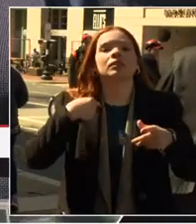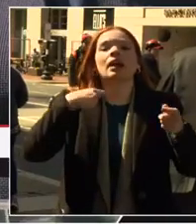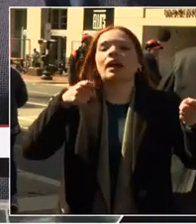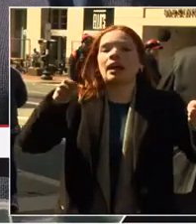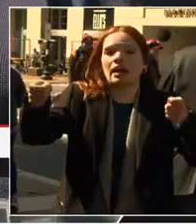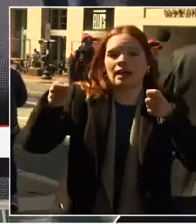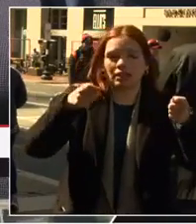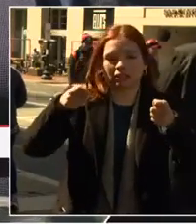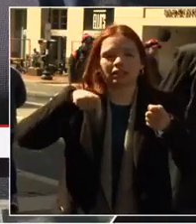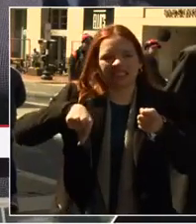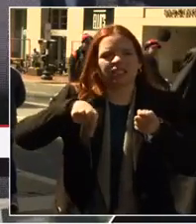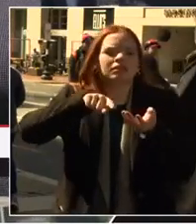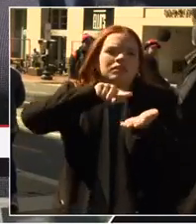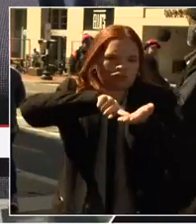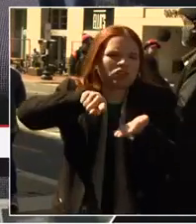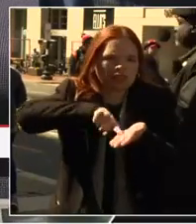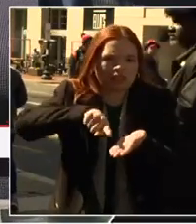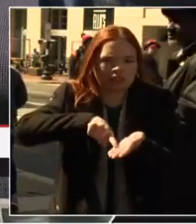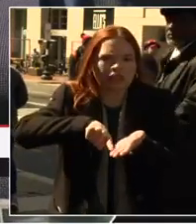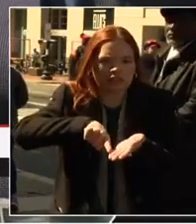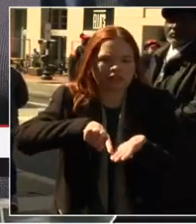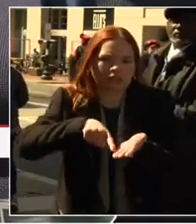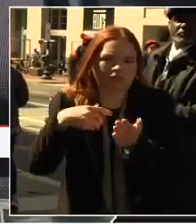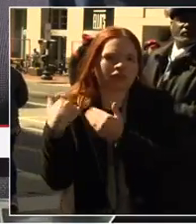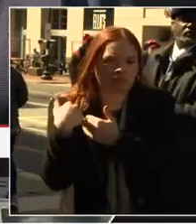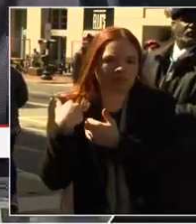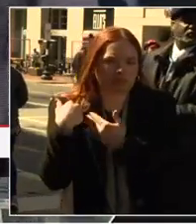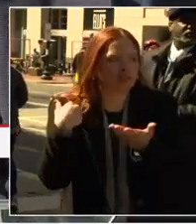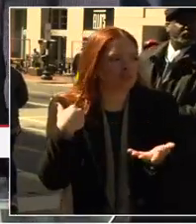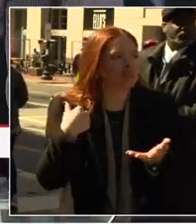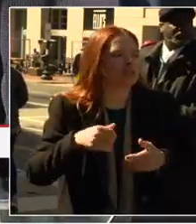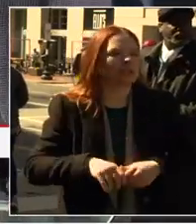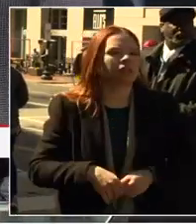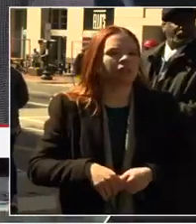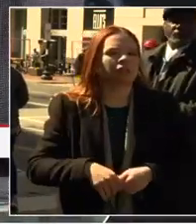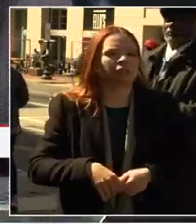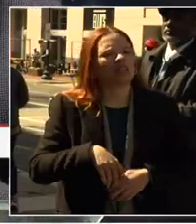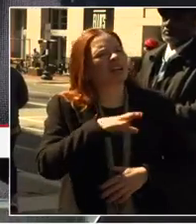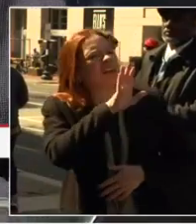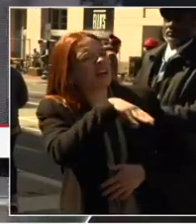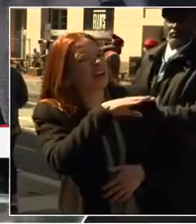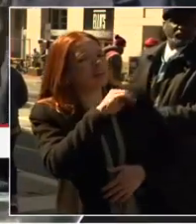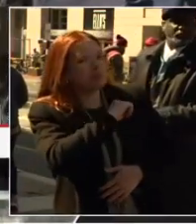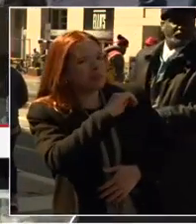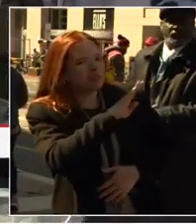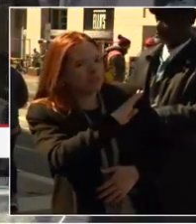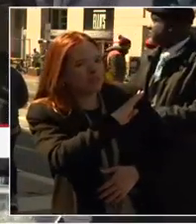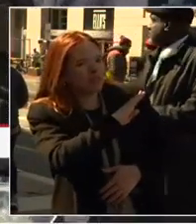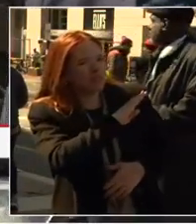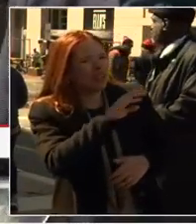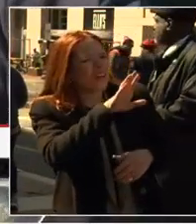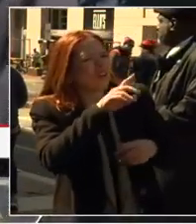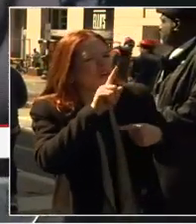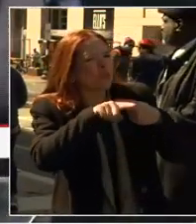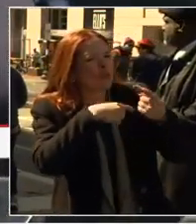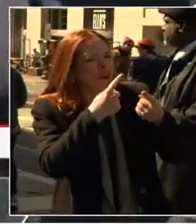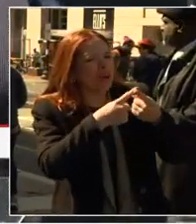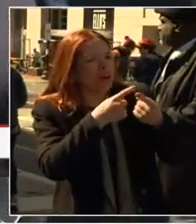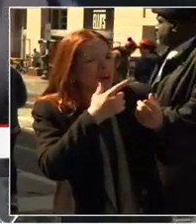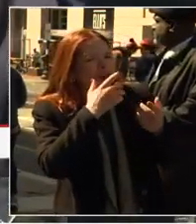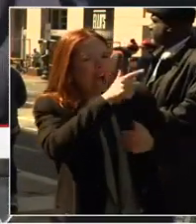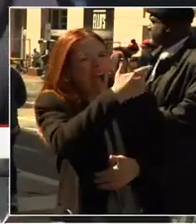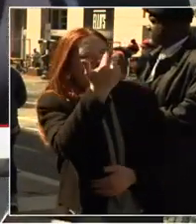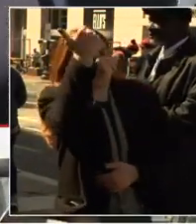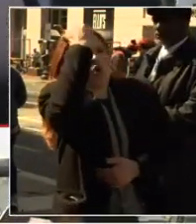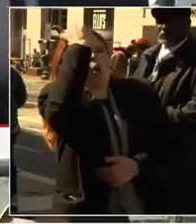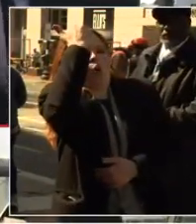this investigation. Mayor Bowser, can you tell us when and how did you first become aware that there